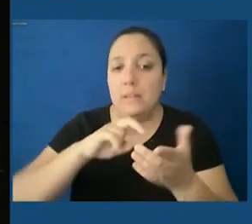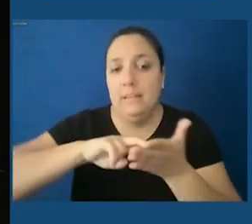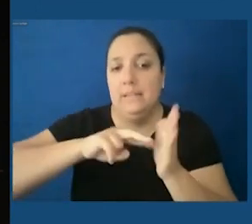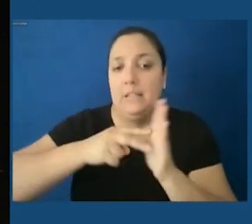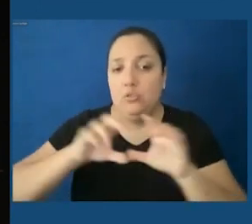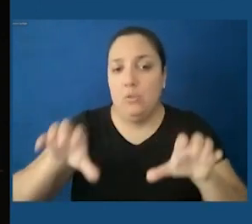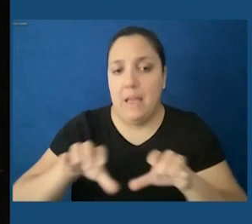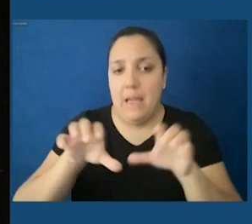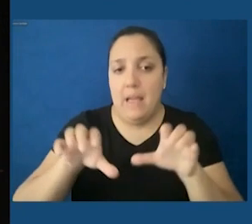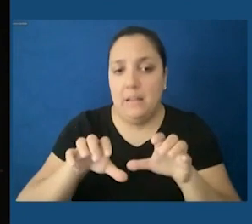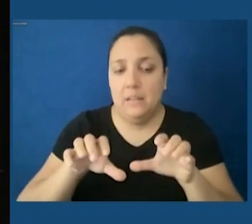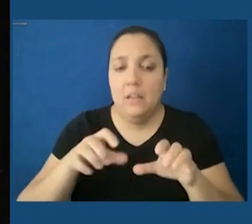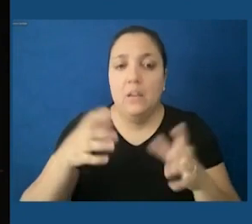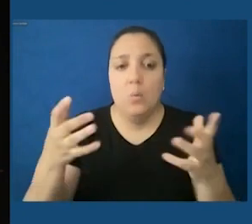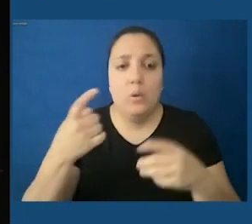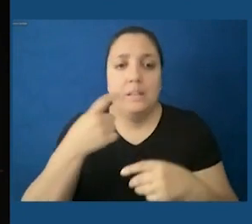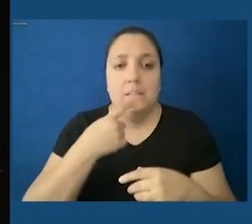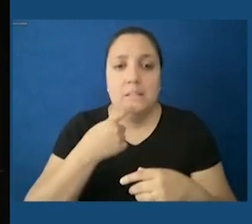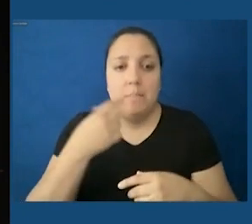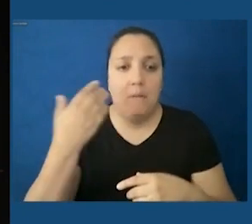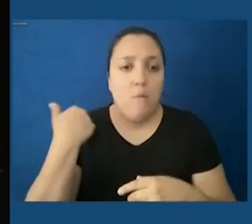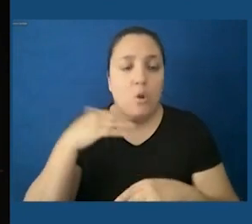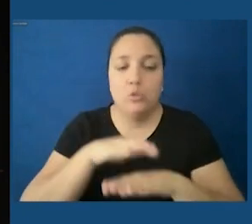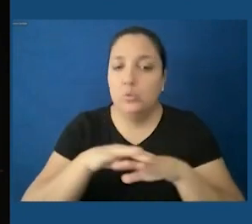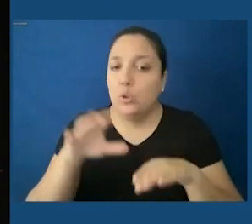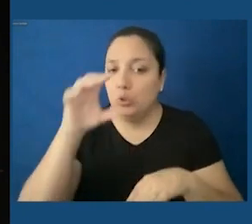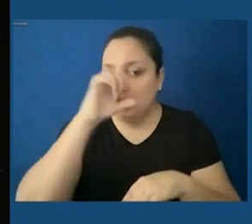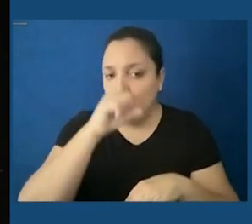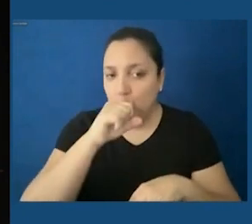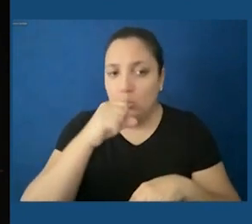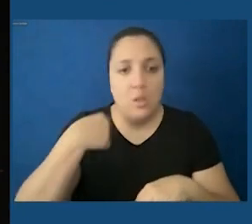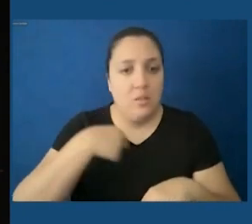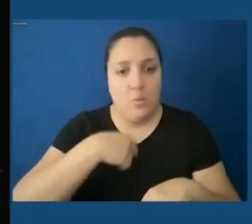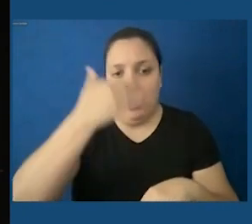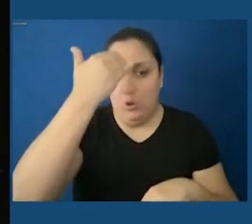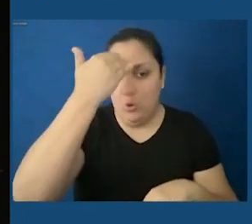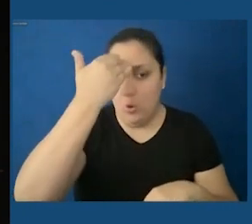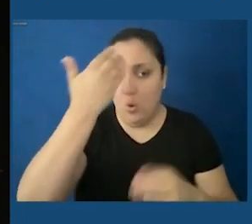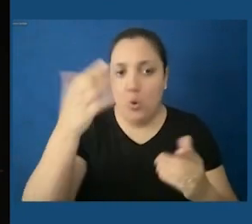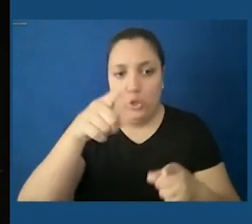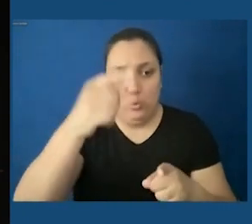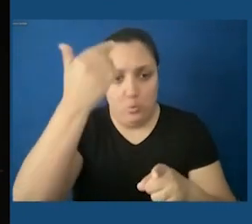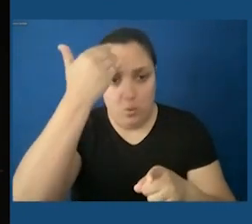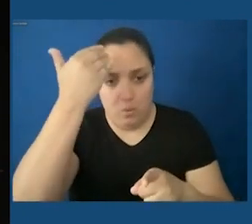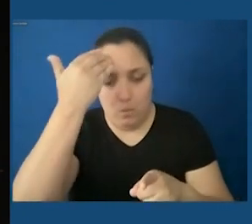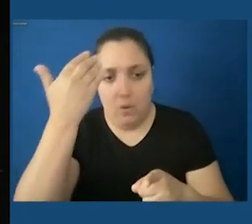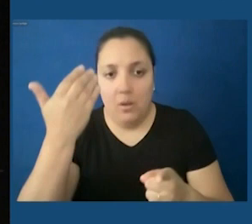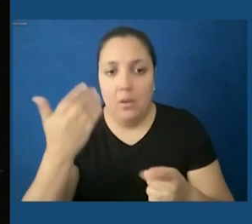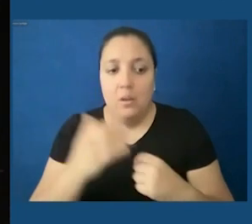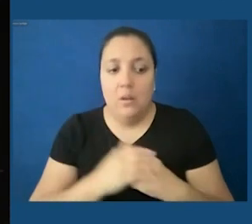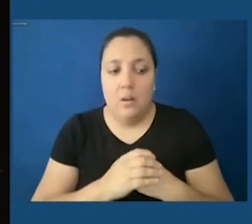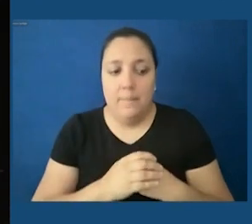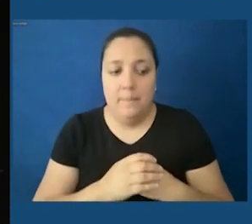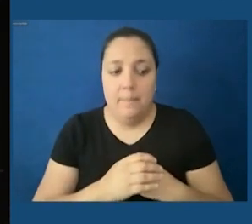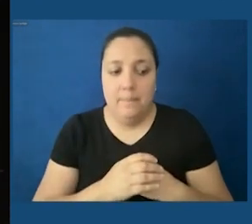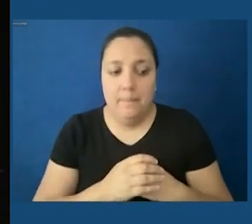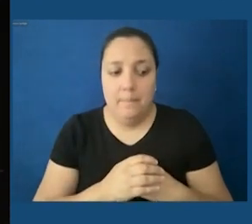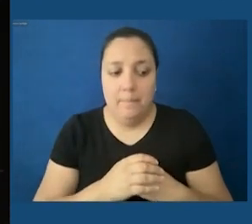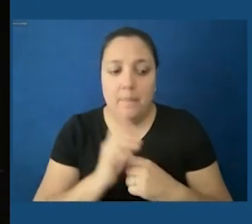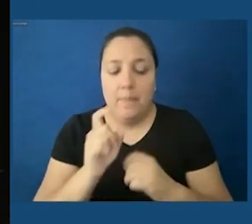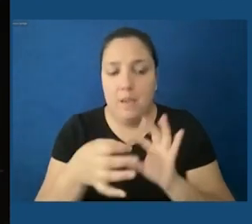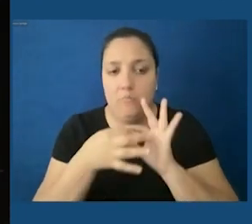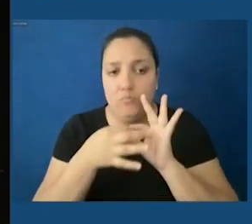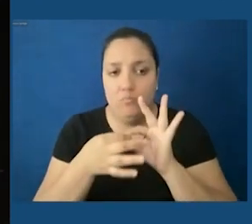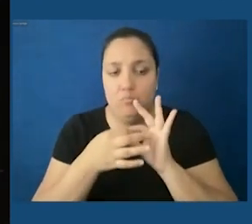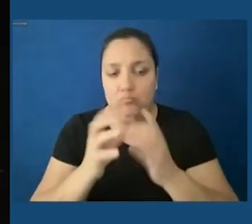I'll just say what I said earlier. Don't assume we know, or don't assume someone else knows what you know. Those always have to be fostered